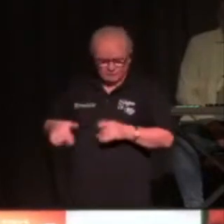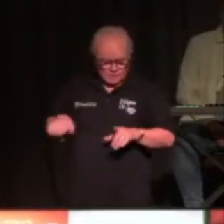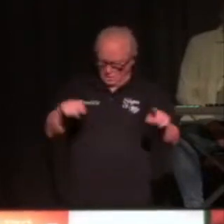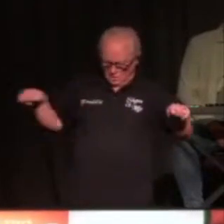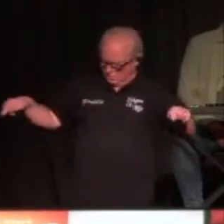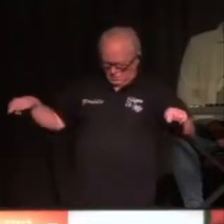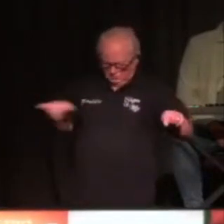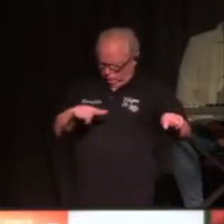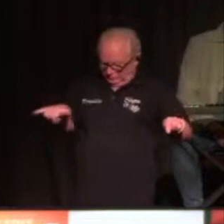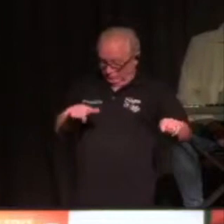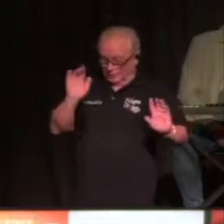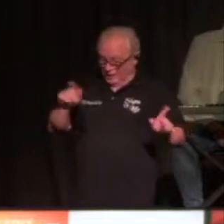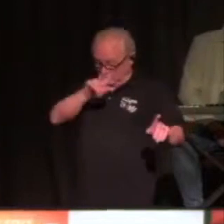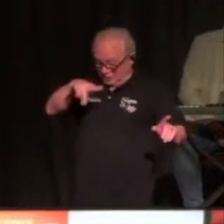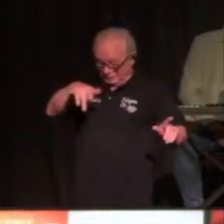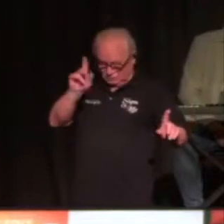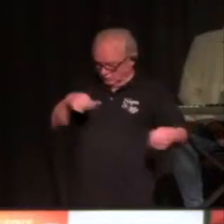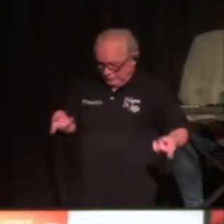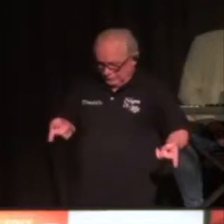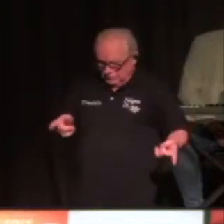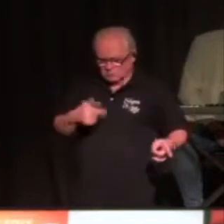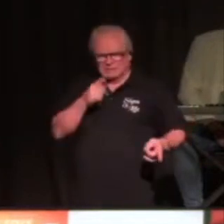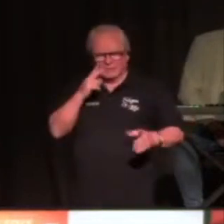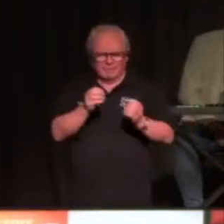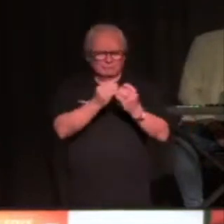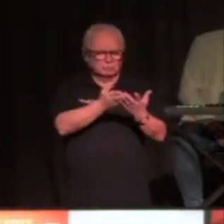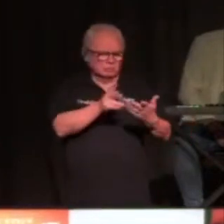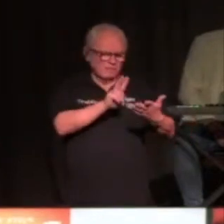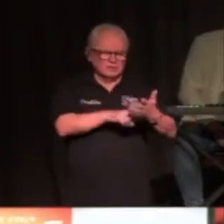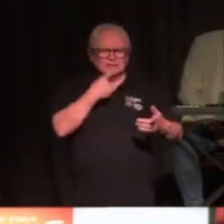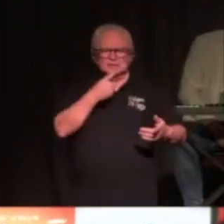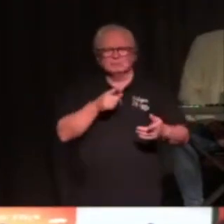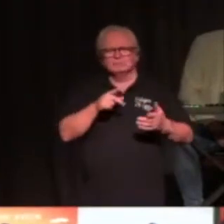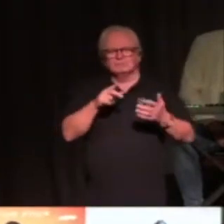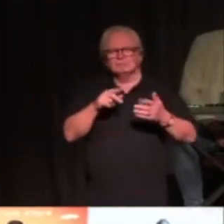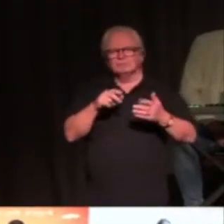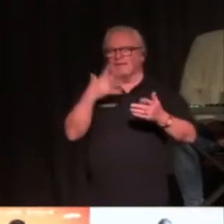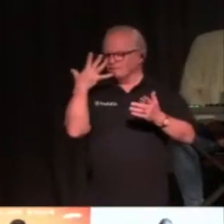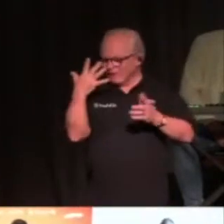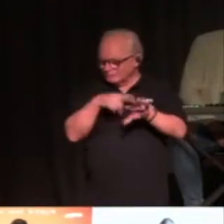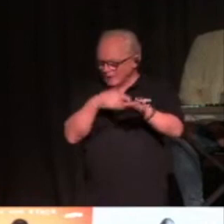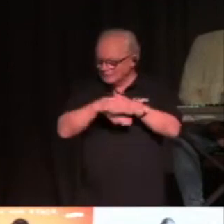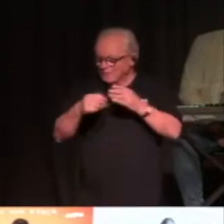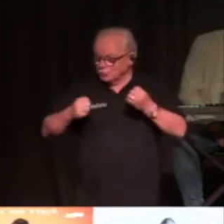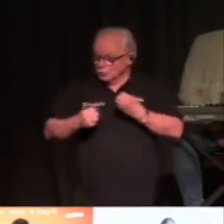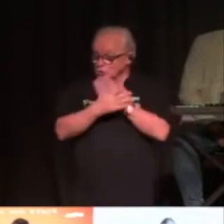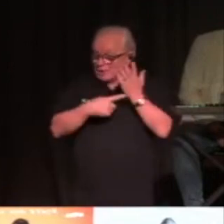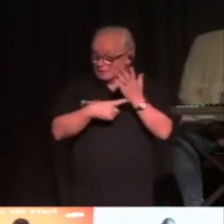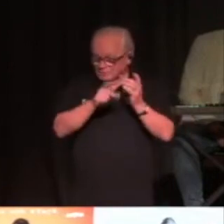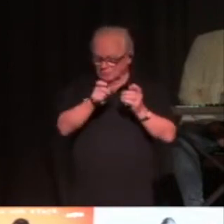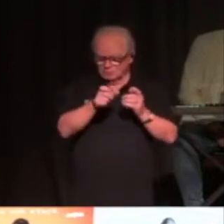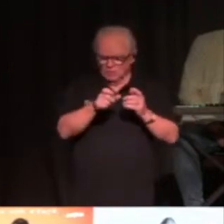then it says, there shall be weeping and gnashing of teeth. That verse appears, I checked this out, it appears 5 times in the New Testament.